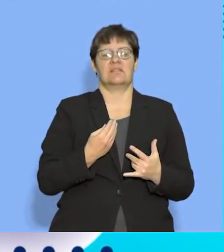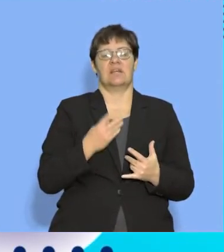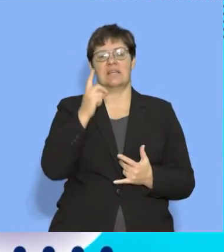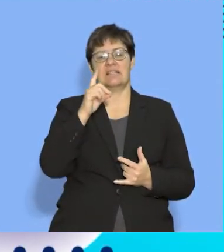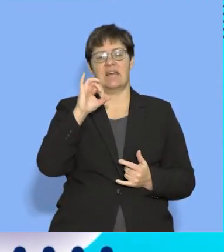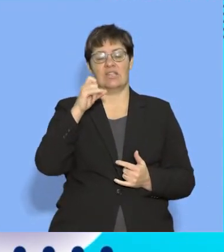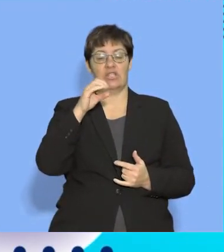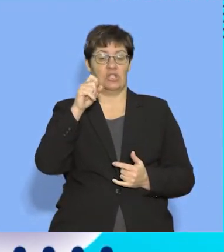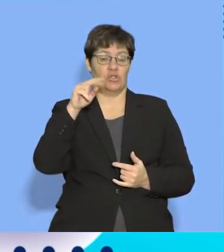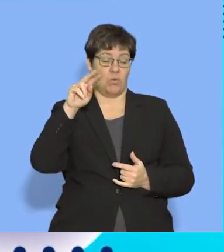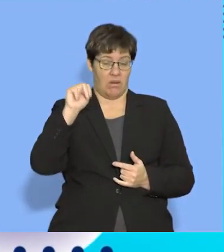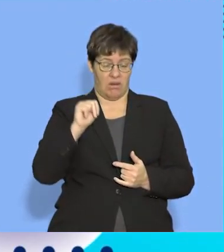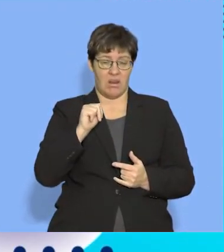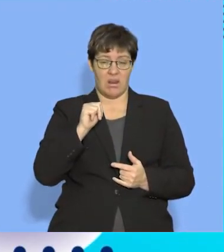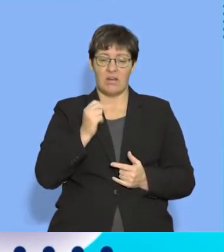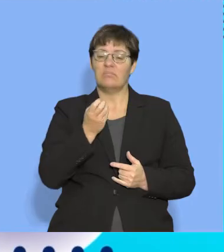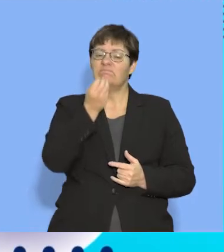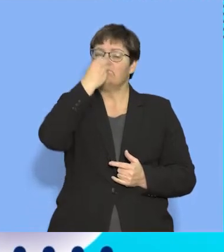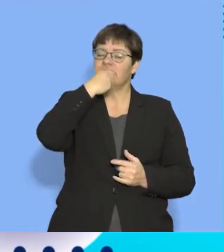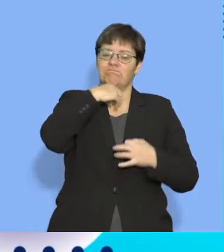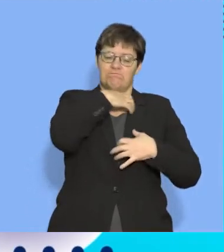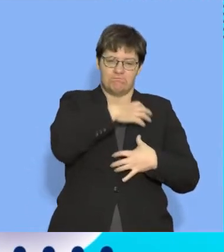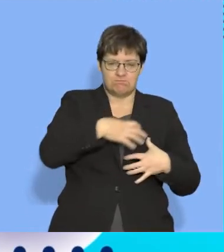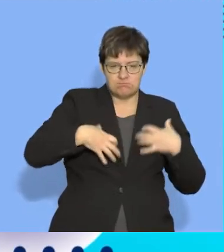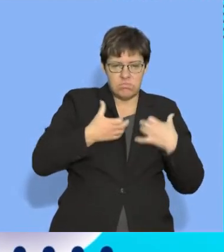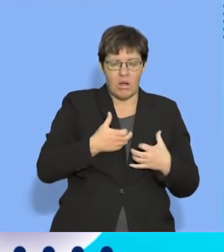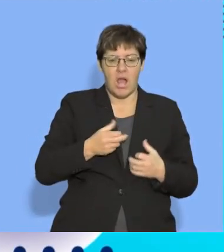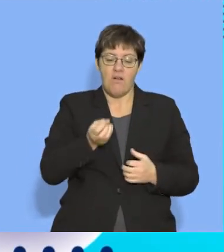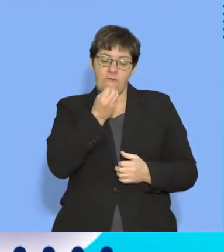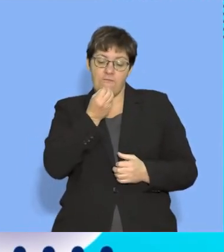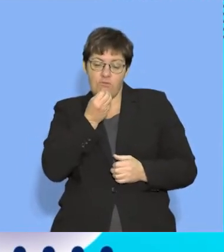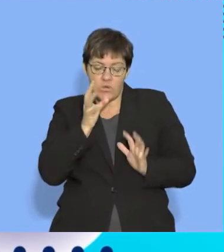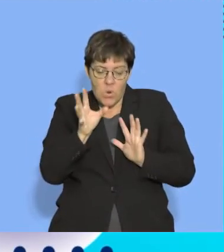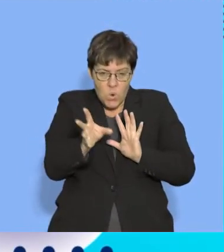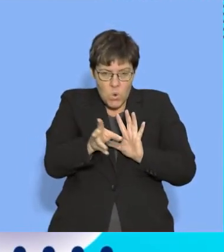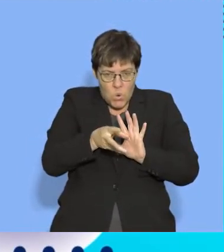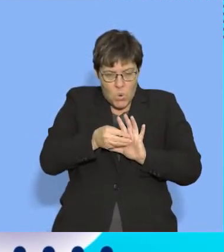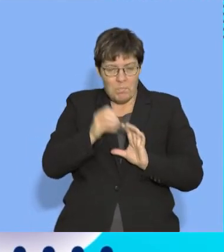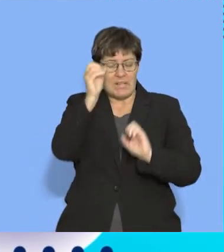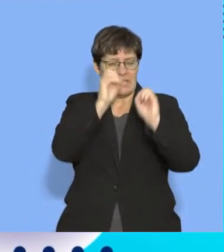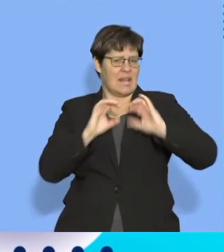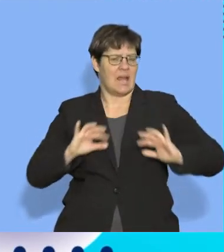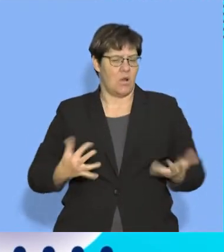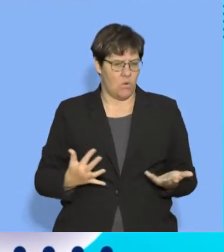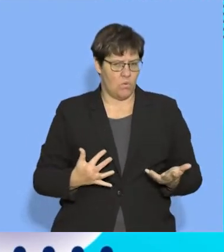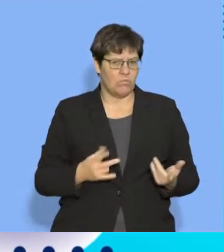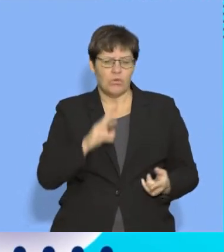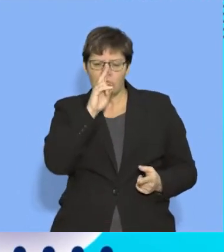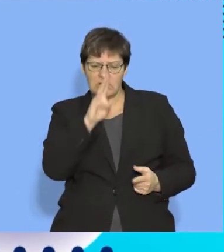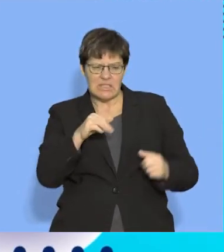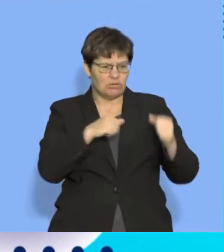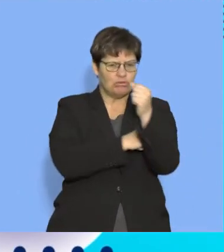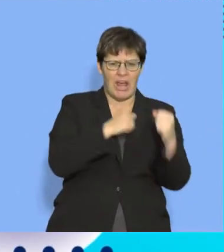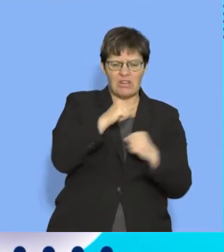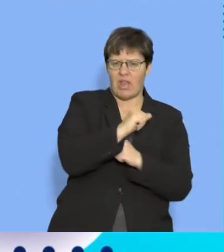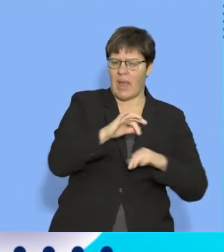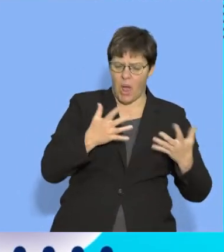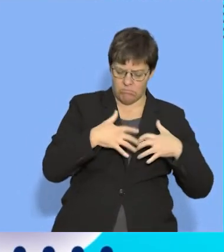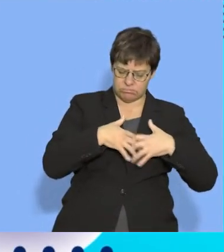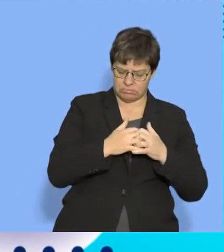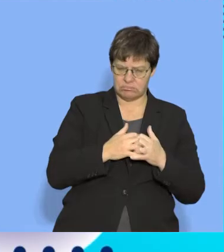looking at how the absorption of nutrients takes place. We've looked at the structural adaptation of the small